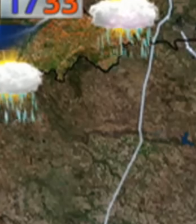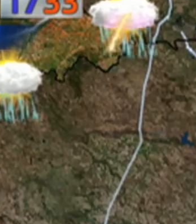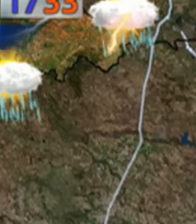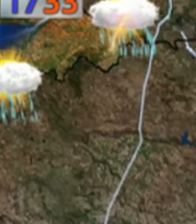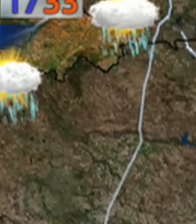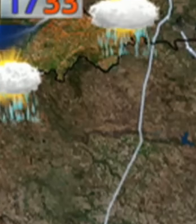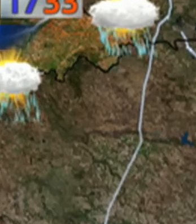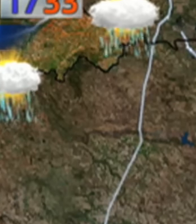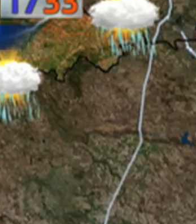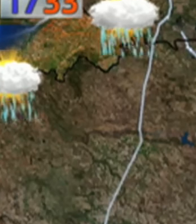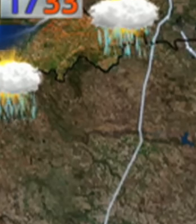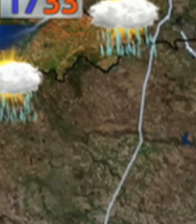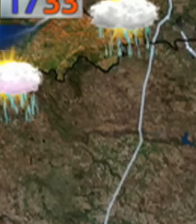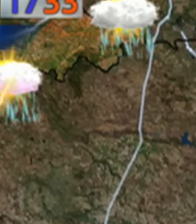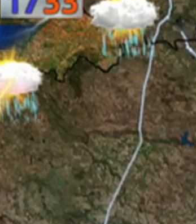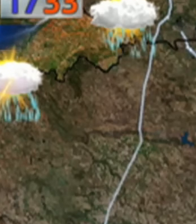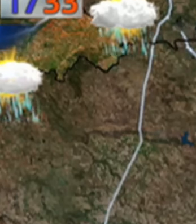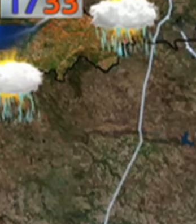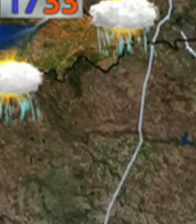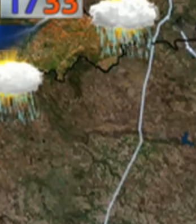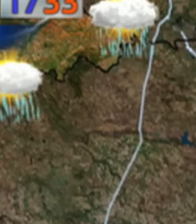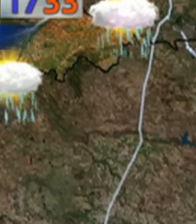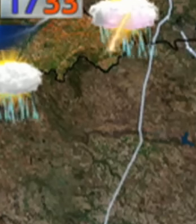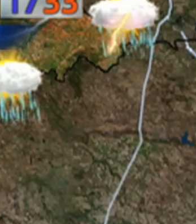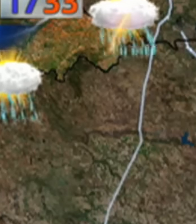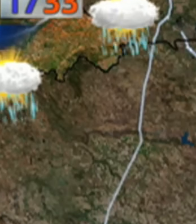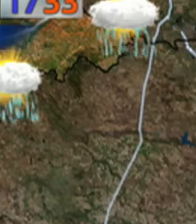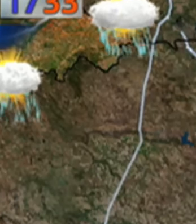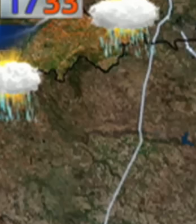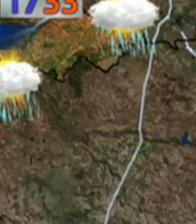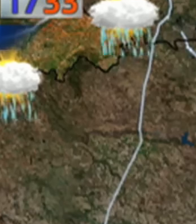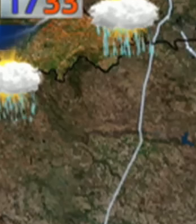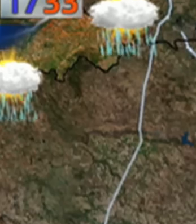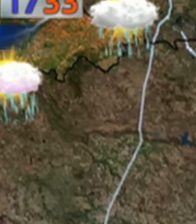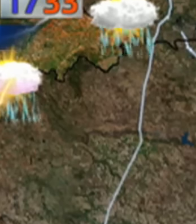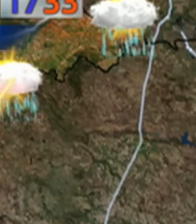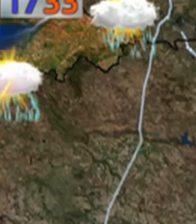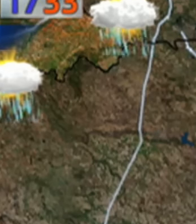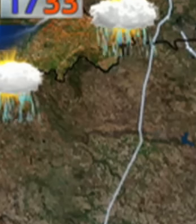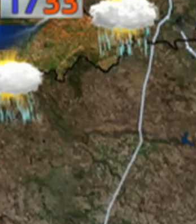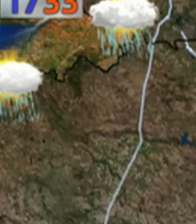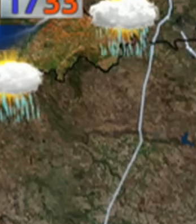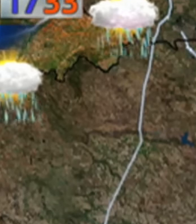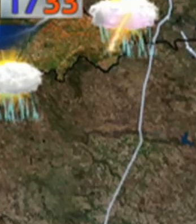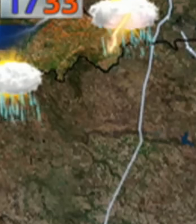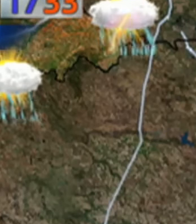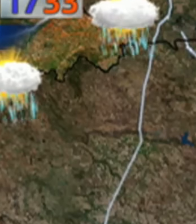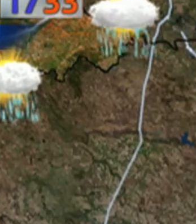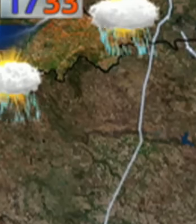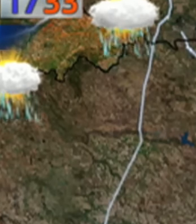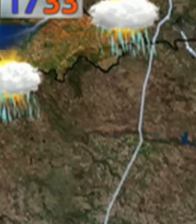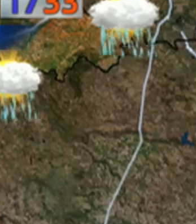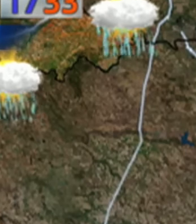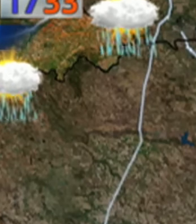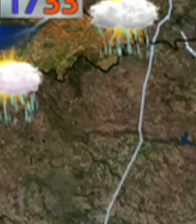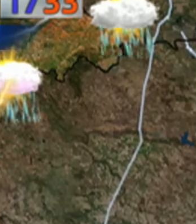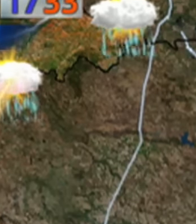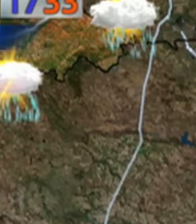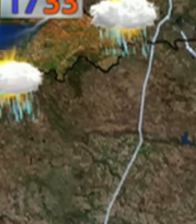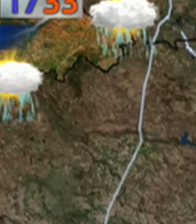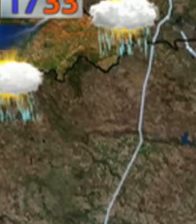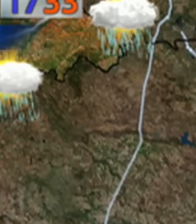ka North West teng Rustenburg go tlana mogote ka digrata di le 34 Mahike lona e tlabe ke mo go digrata di le 34